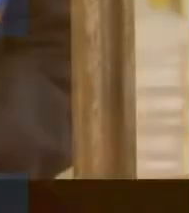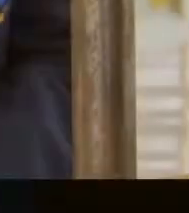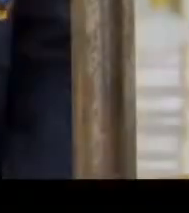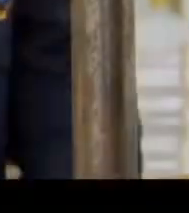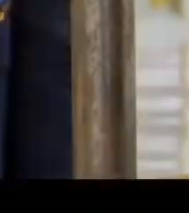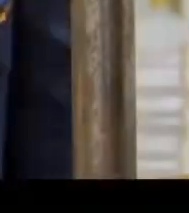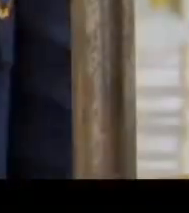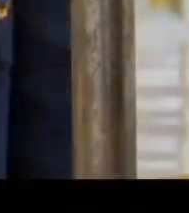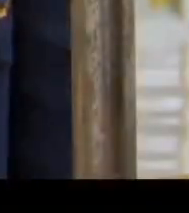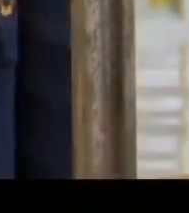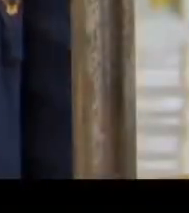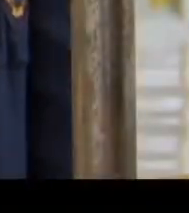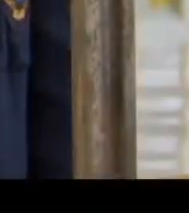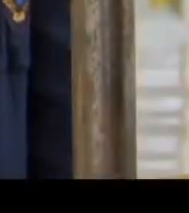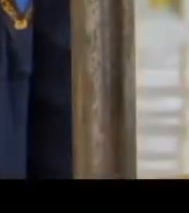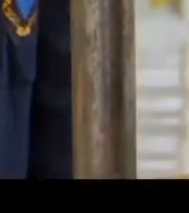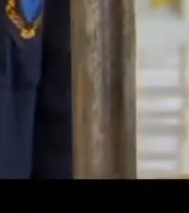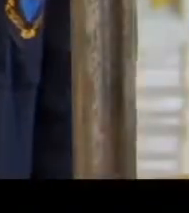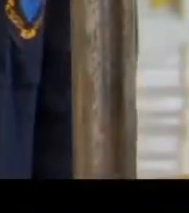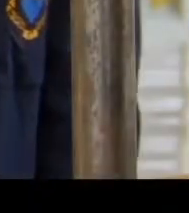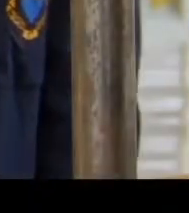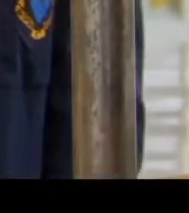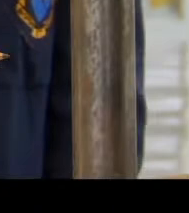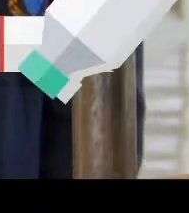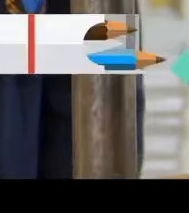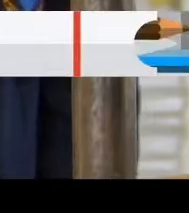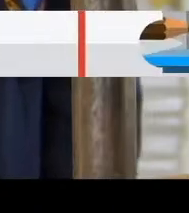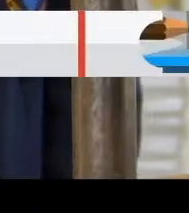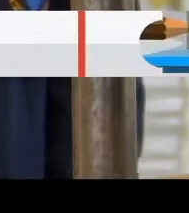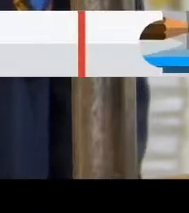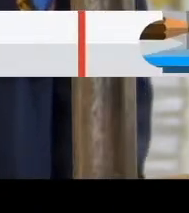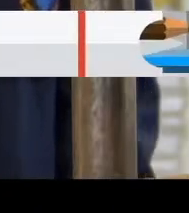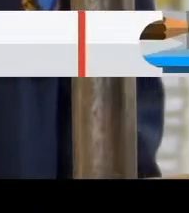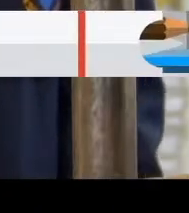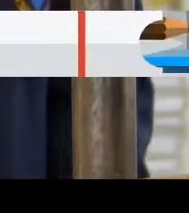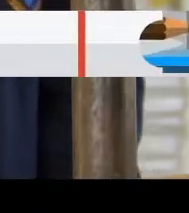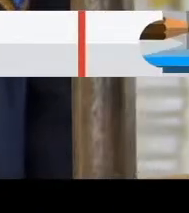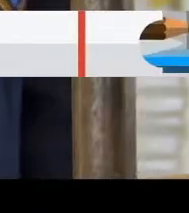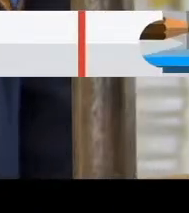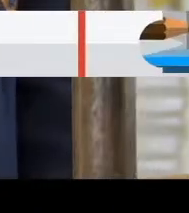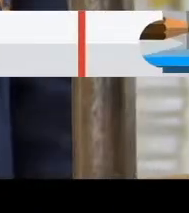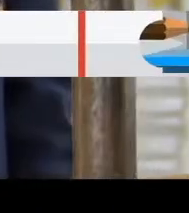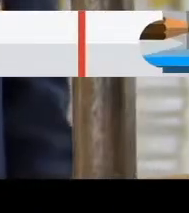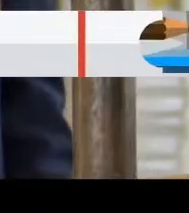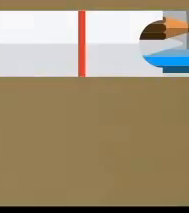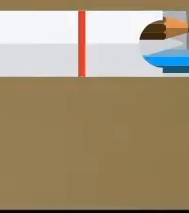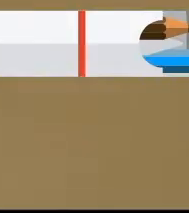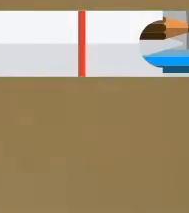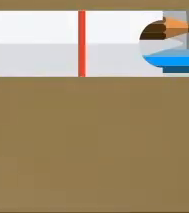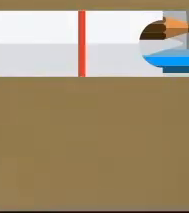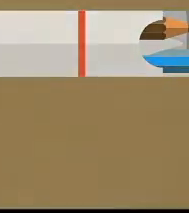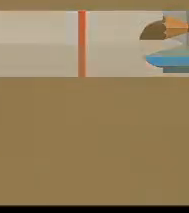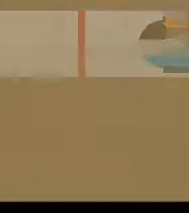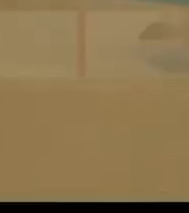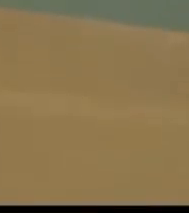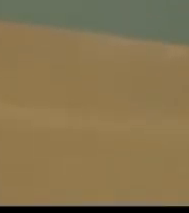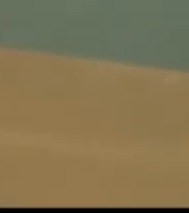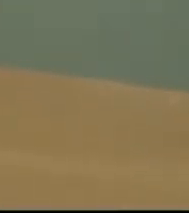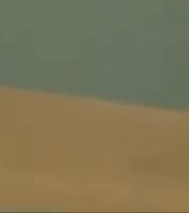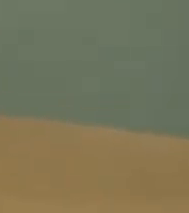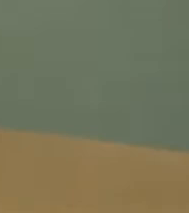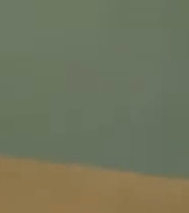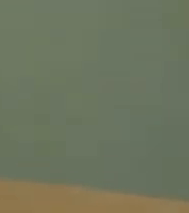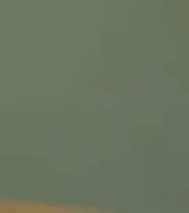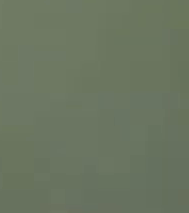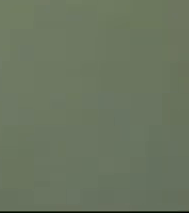Hi, my name is Faith Sukantet, and this is my partner Nicole Karaoke. And this is our project, How Can Your Cooking Help Your